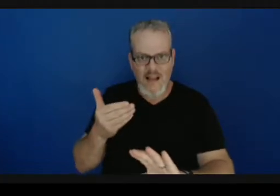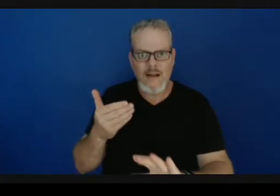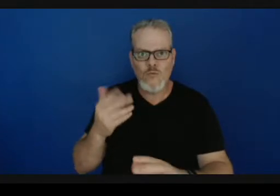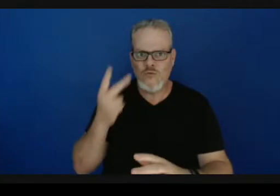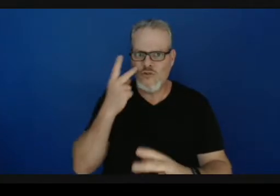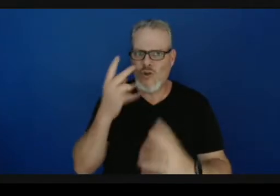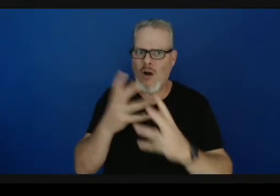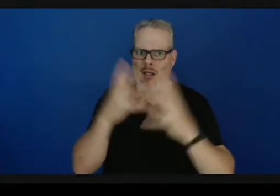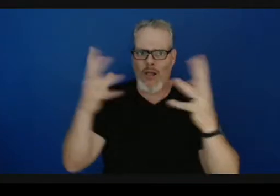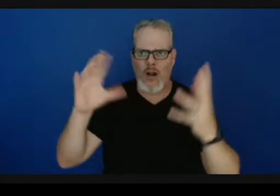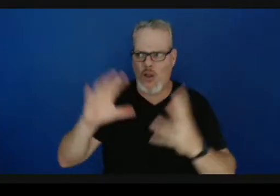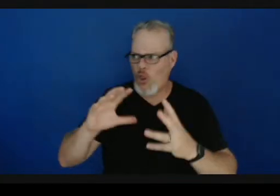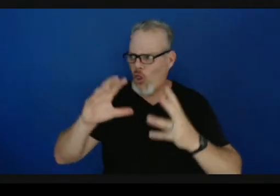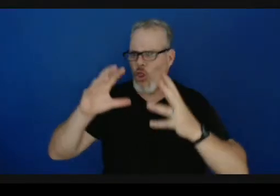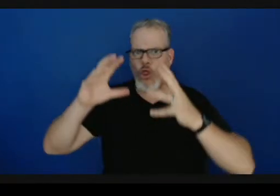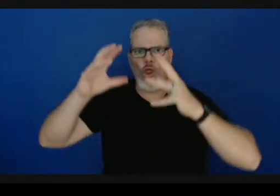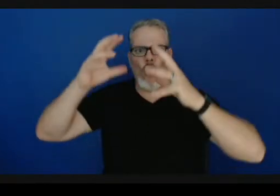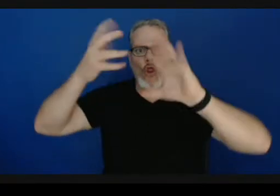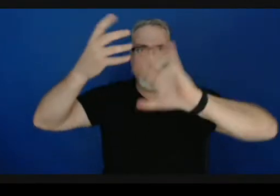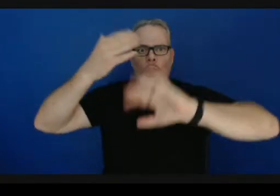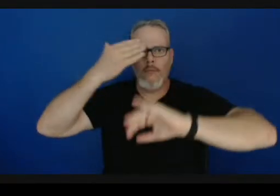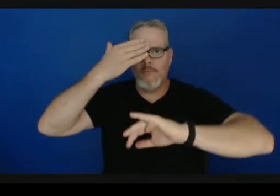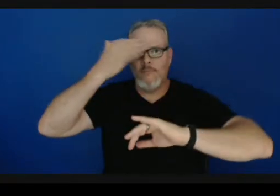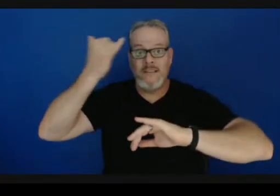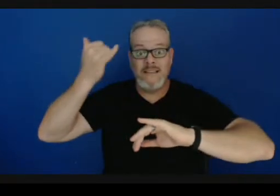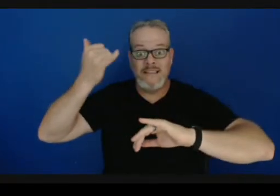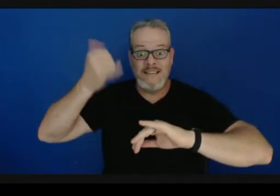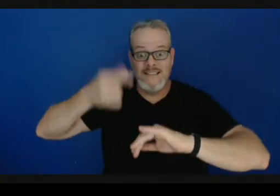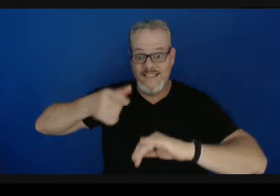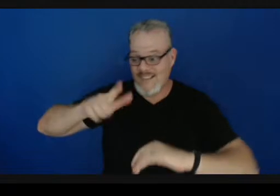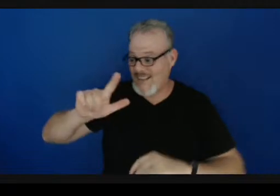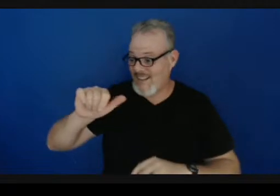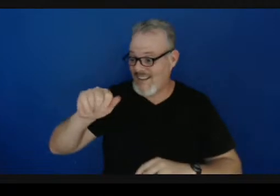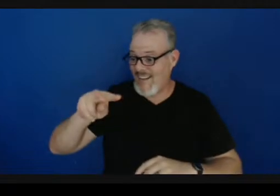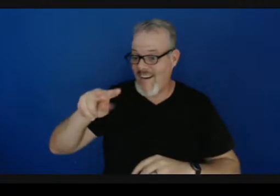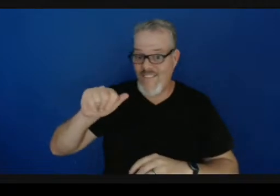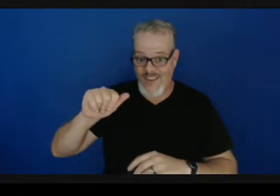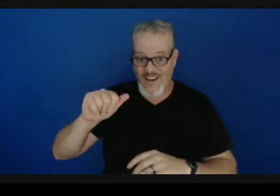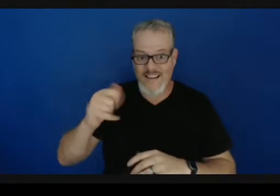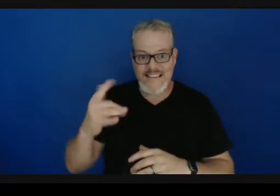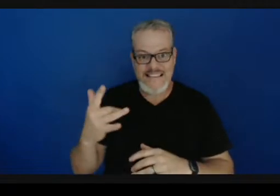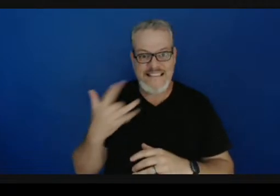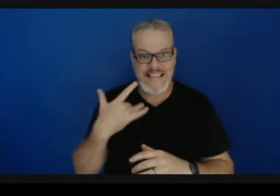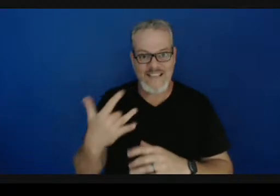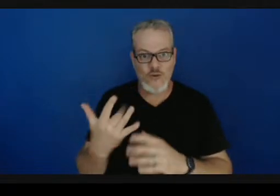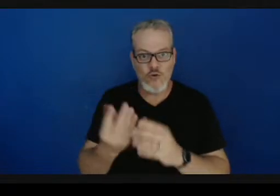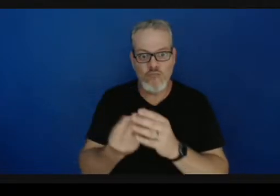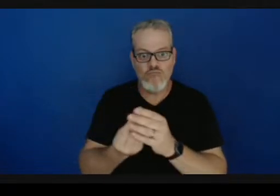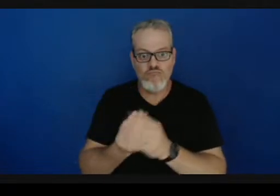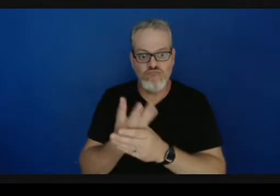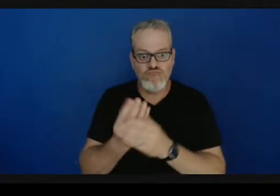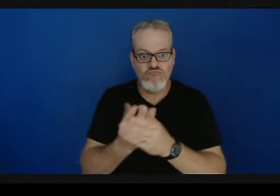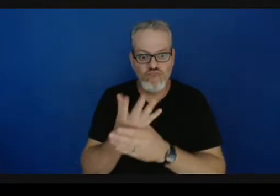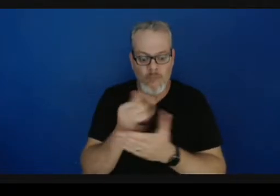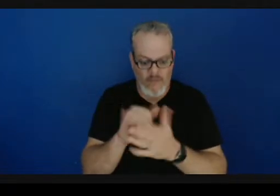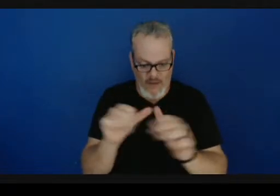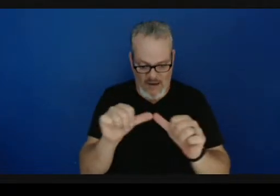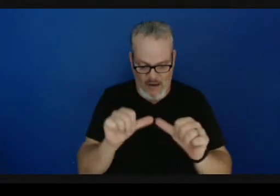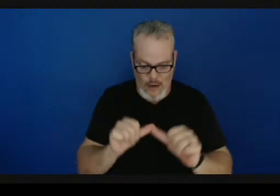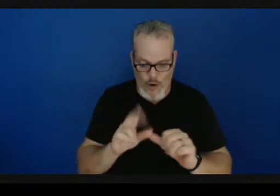because the lava quite often will emerge from this upper southwest part of the